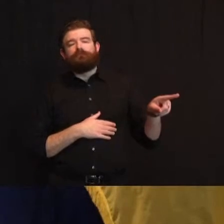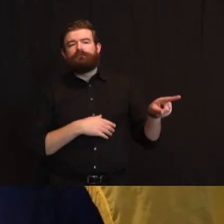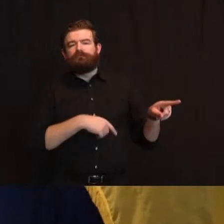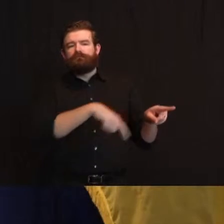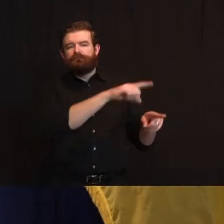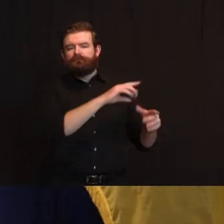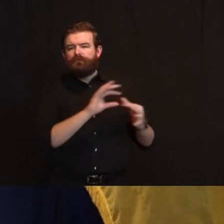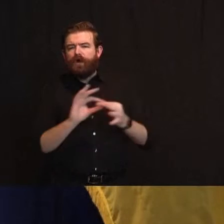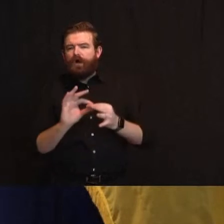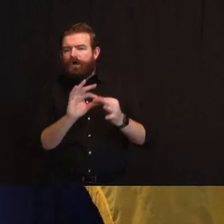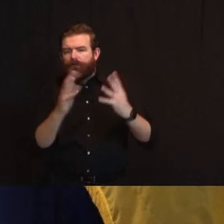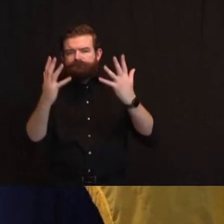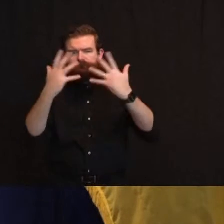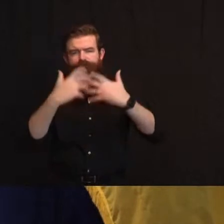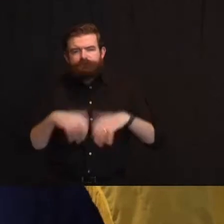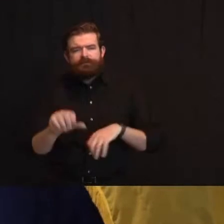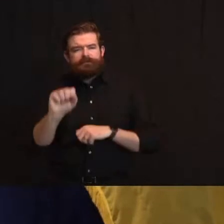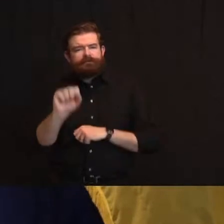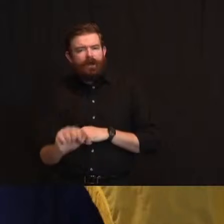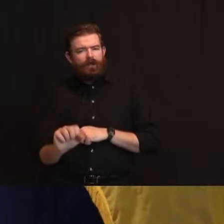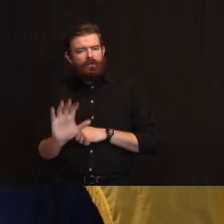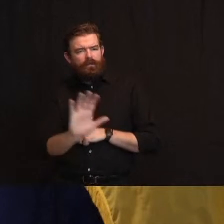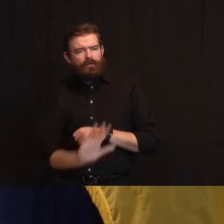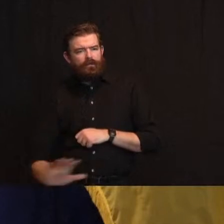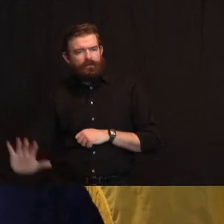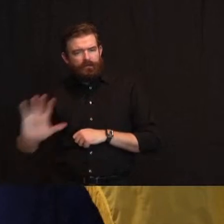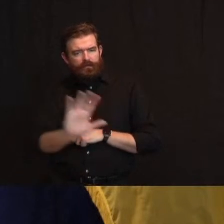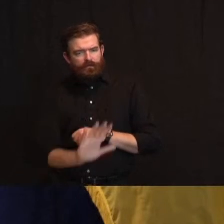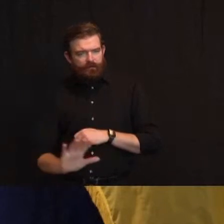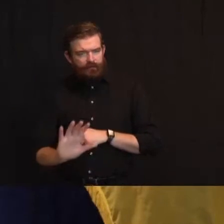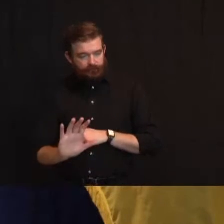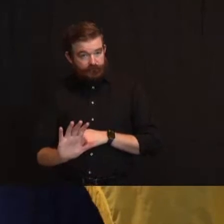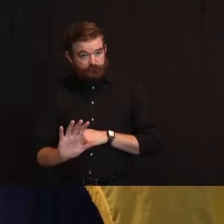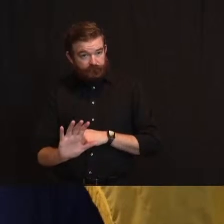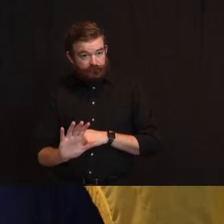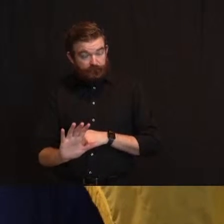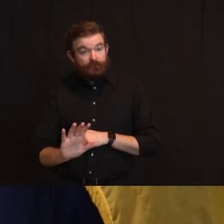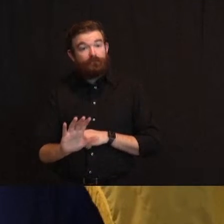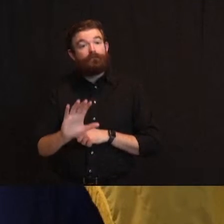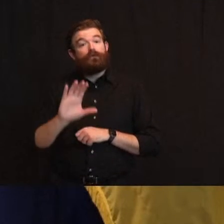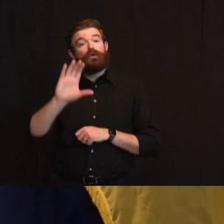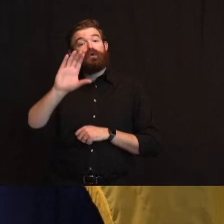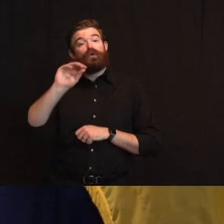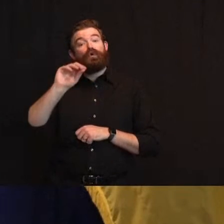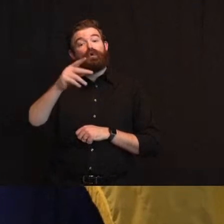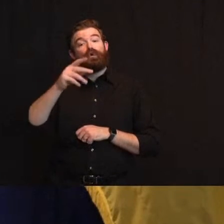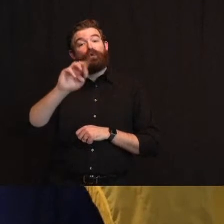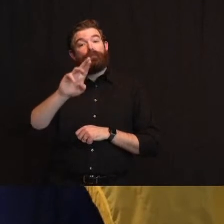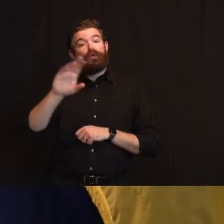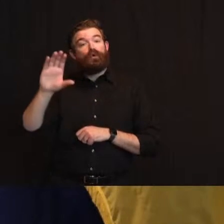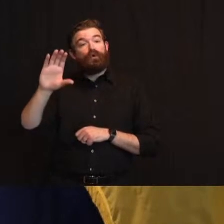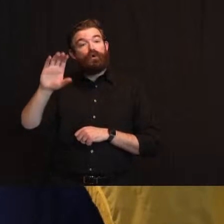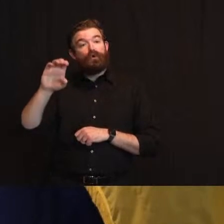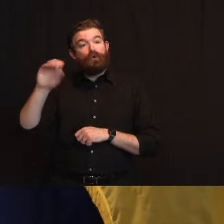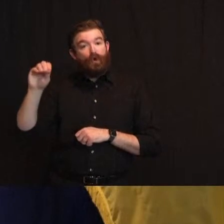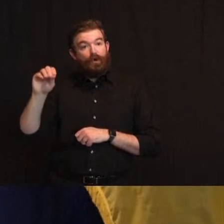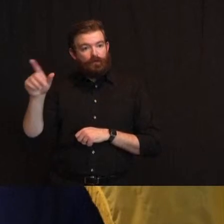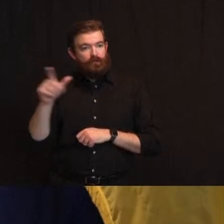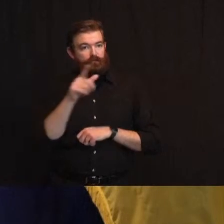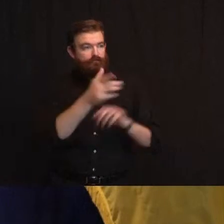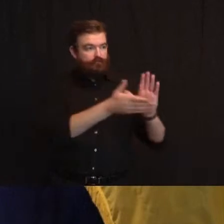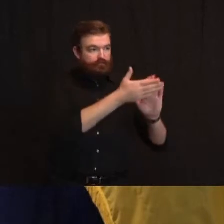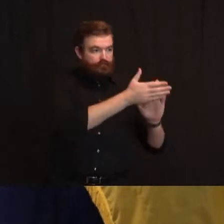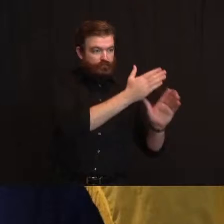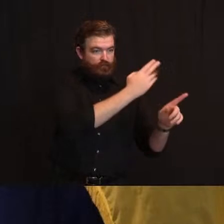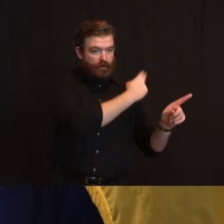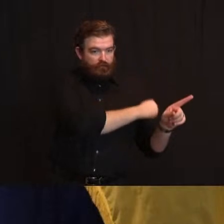co-CEO, wears two hats. Not only is he helping run Cooper, but he's helping run the Southern region. And so I wanted to say that was